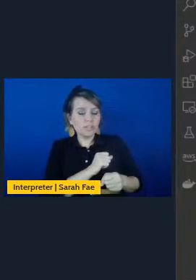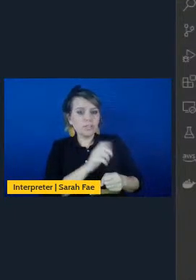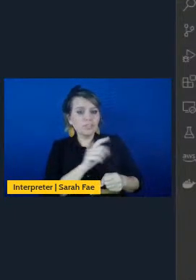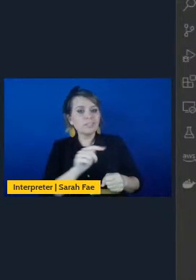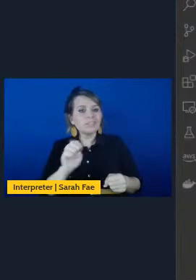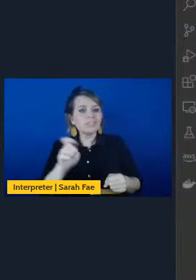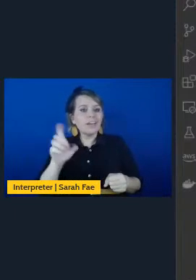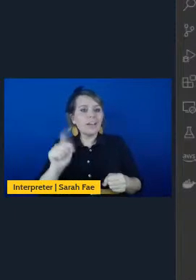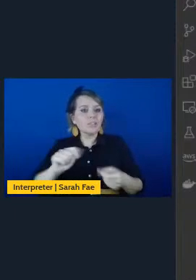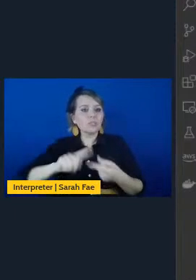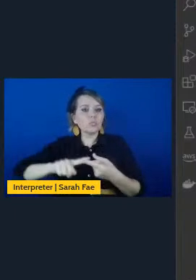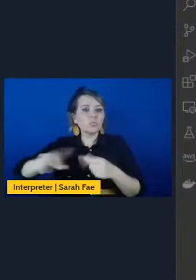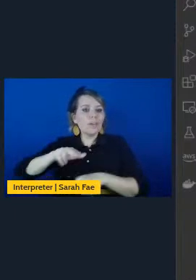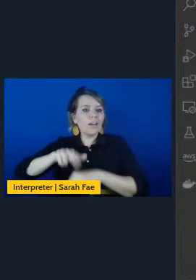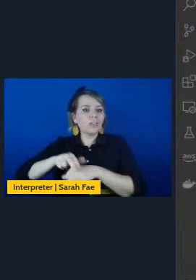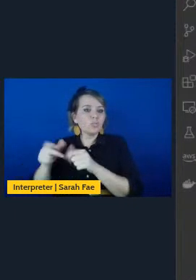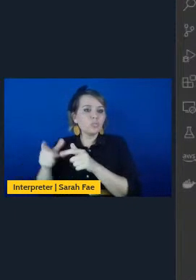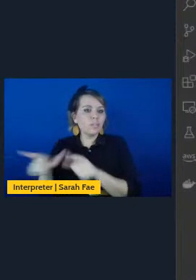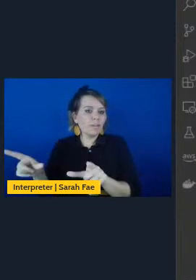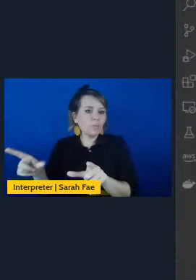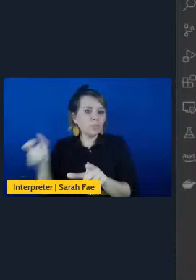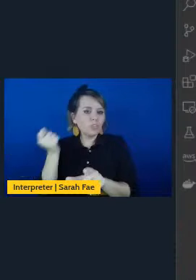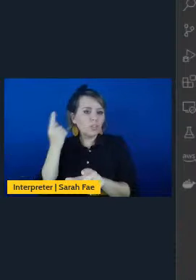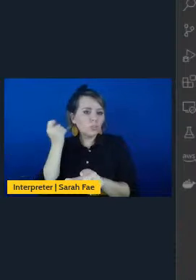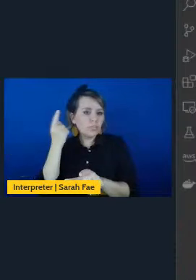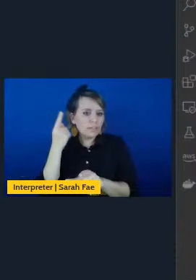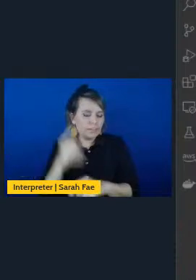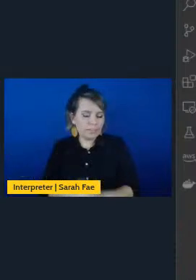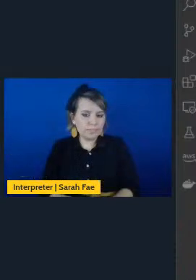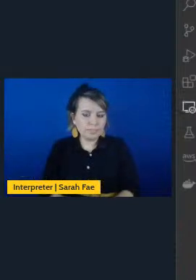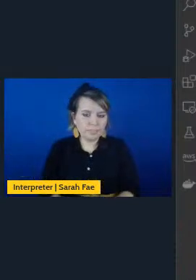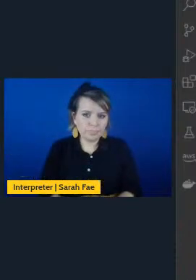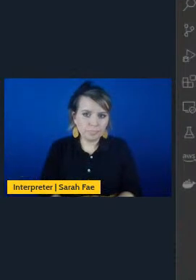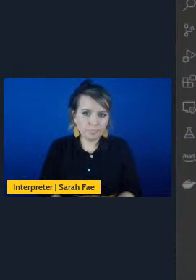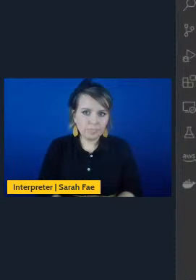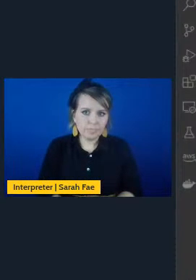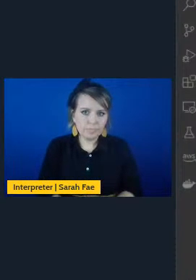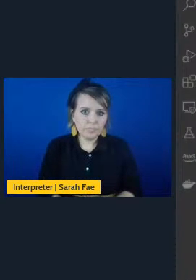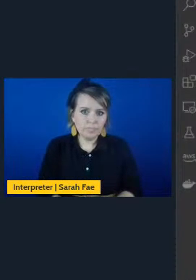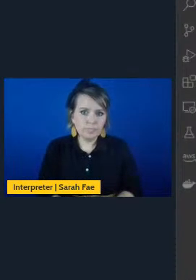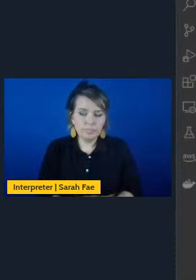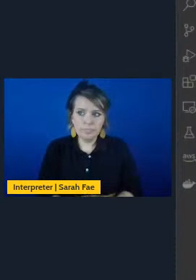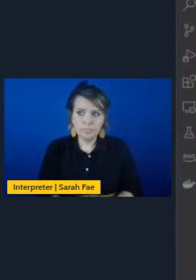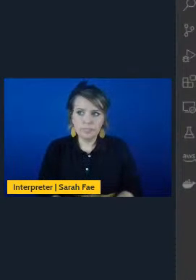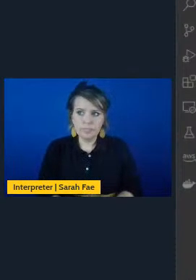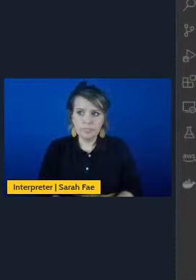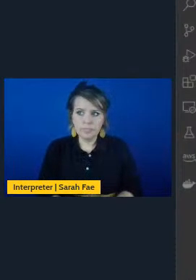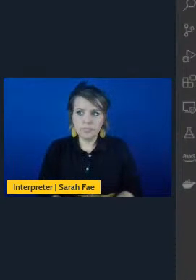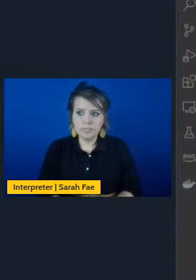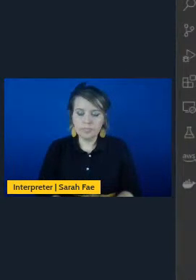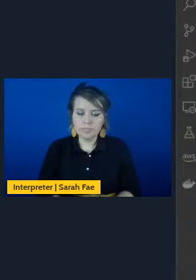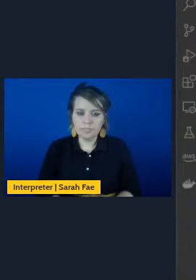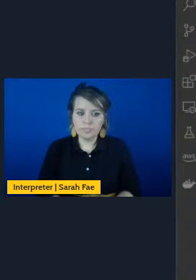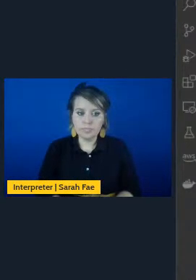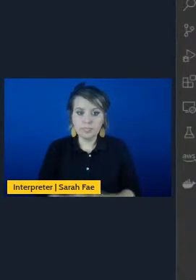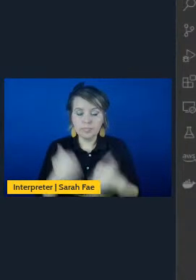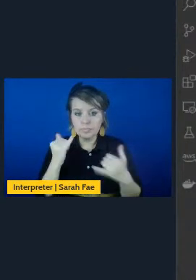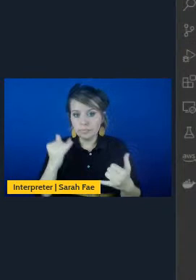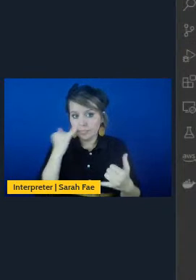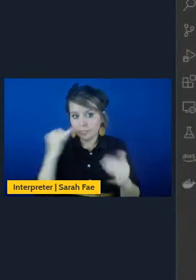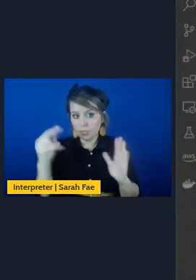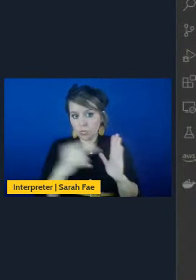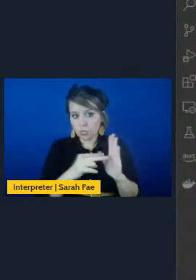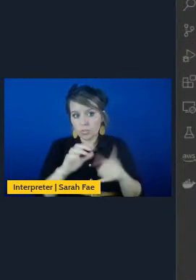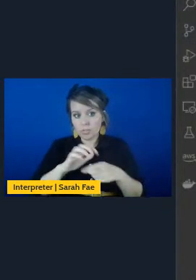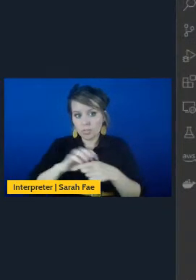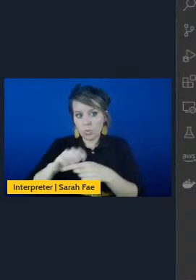natural language understanding text. Now, if you look at the code, you